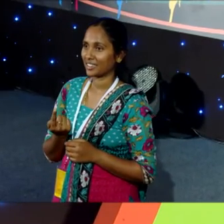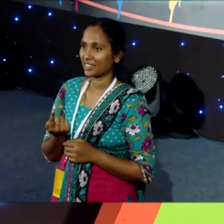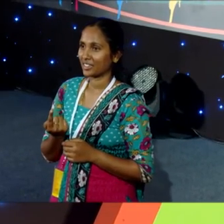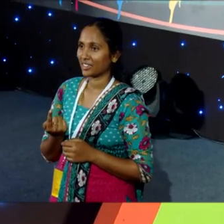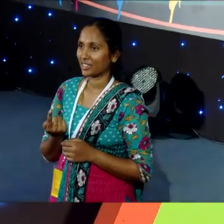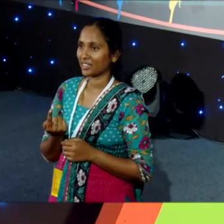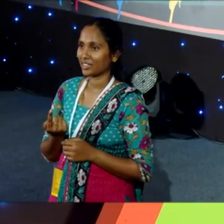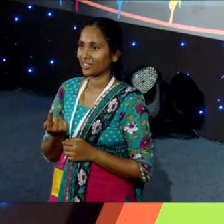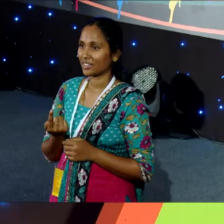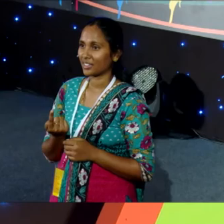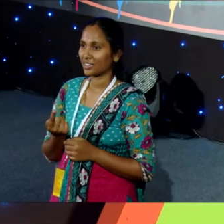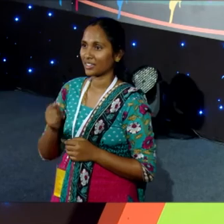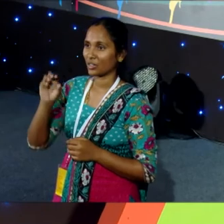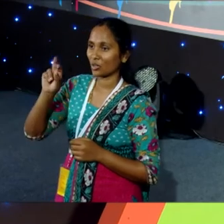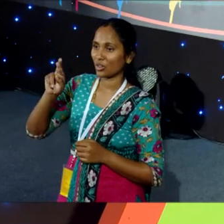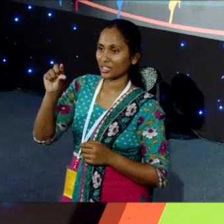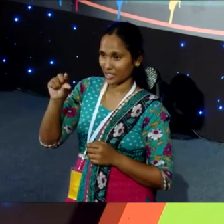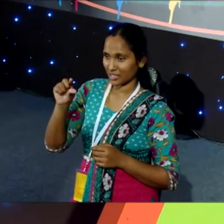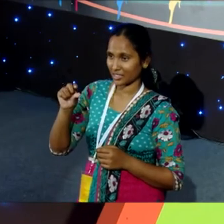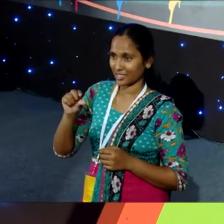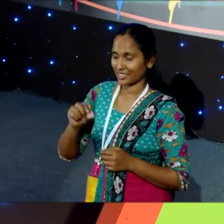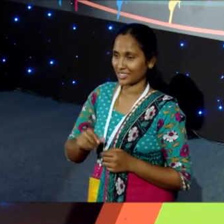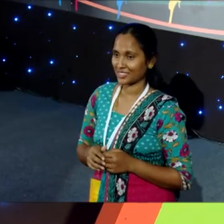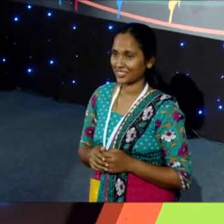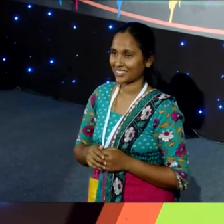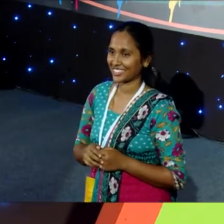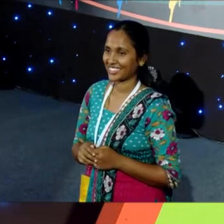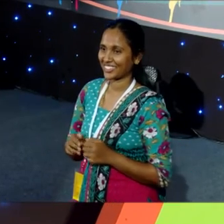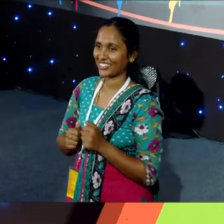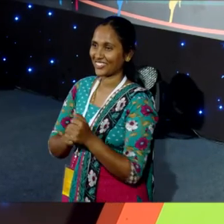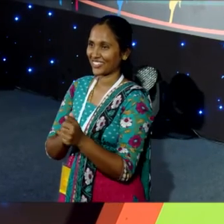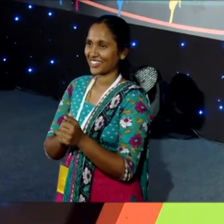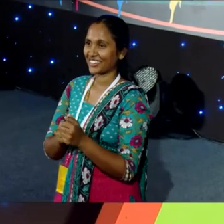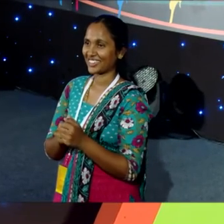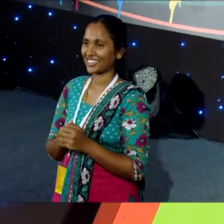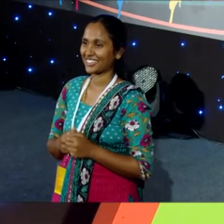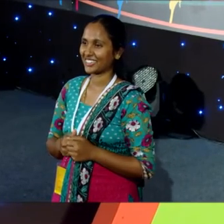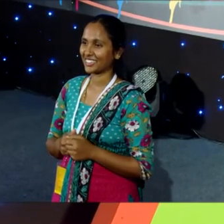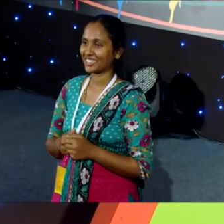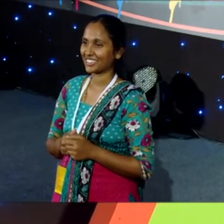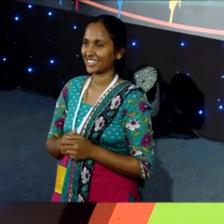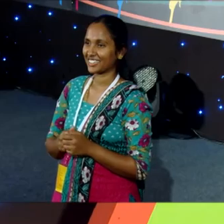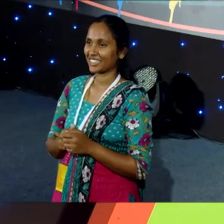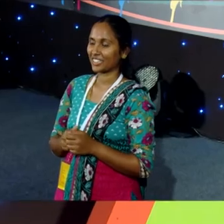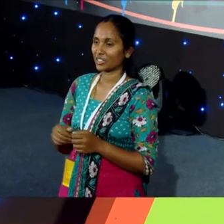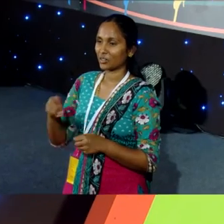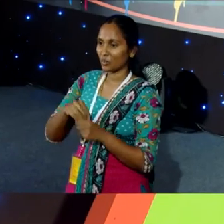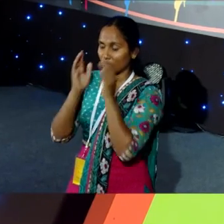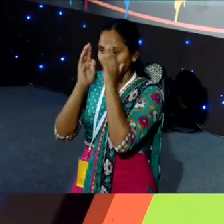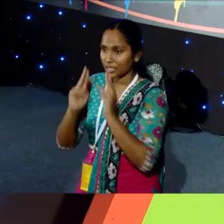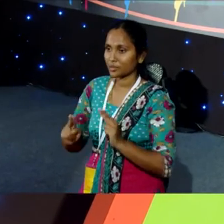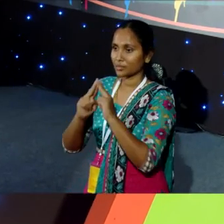what do you call, organization that I know, for whatever reason that they do it, recognize special